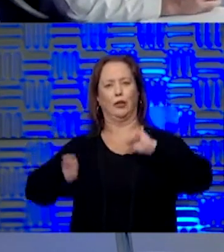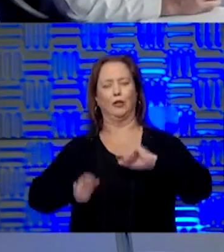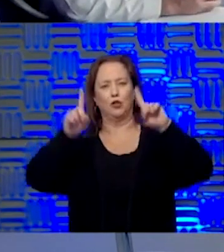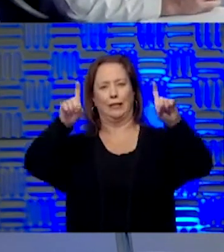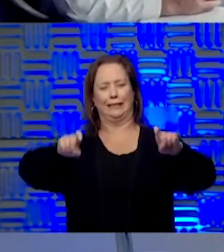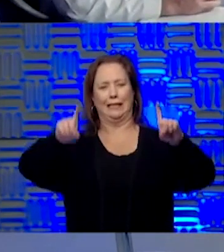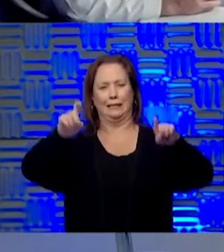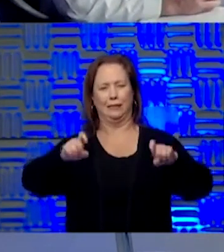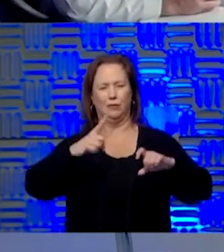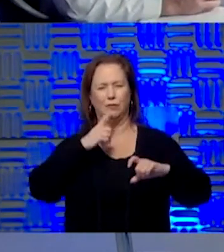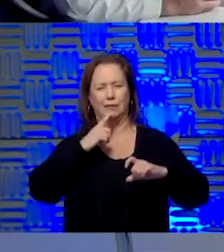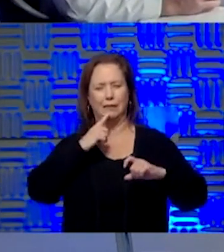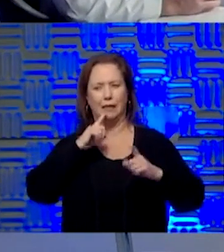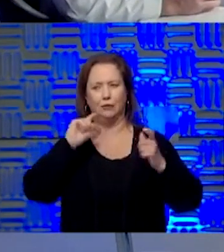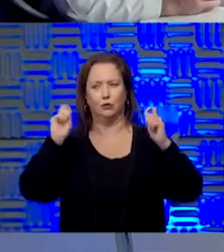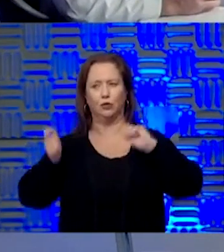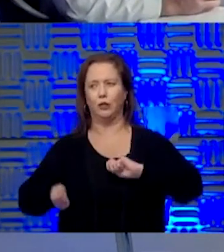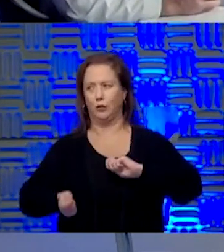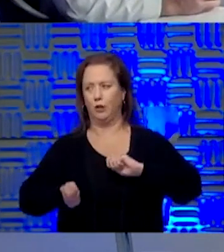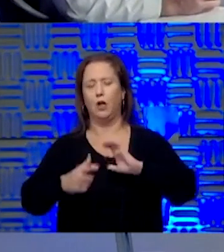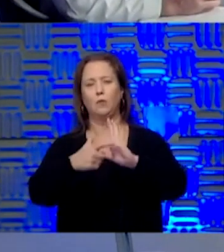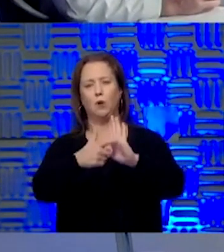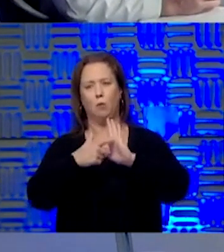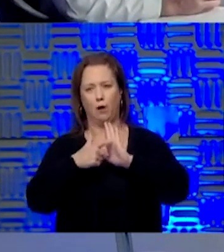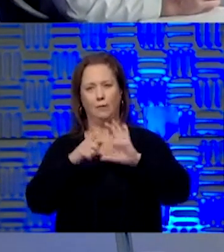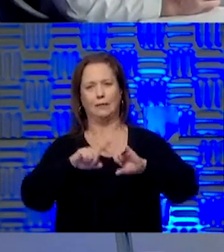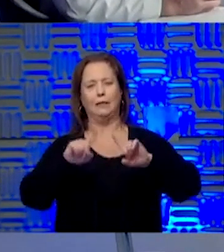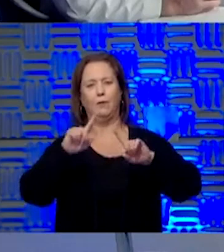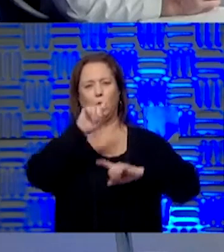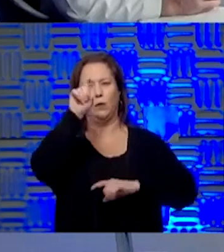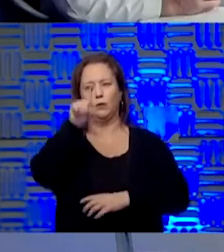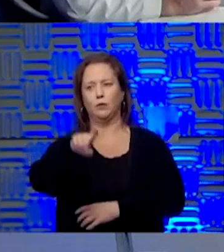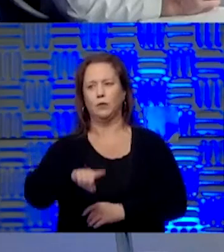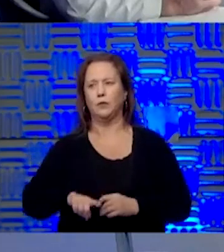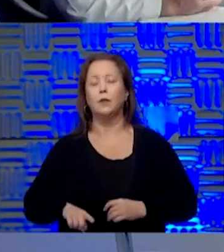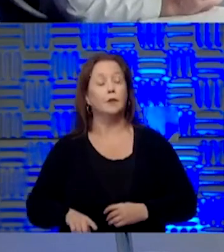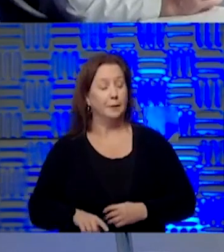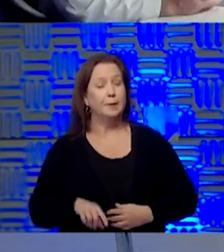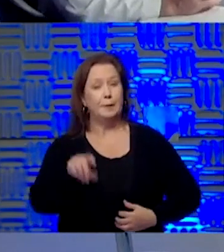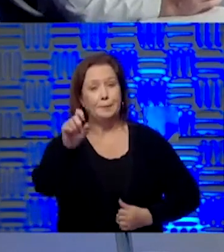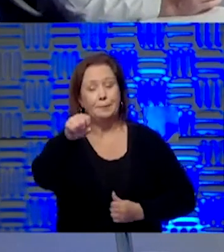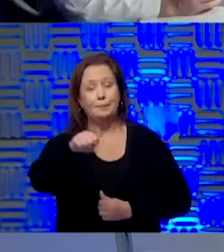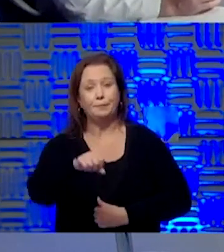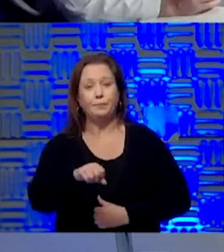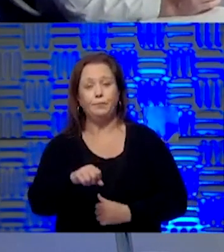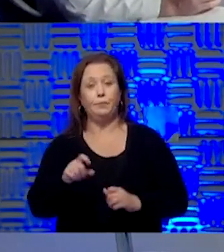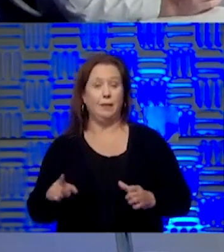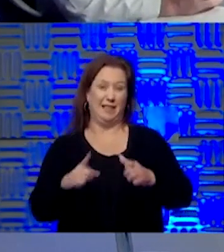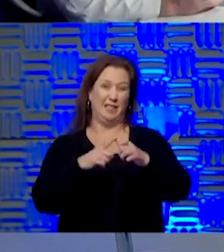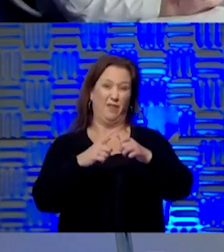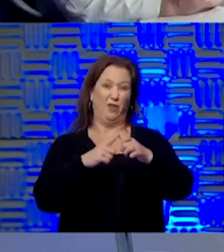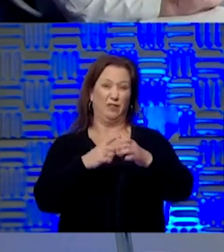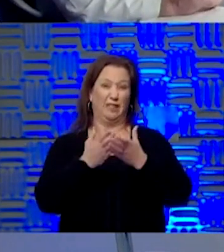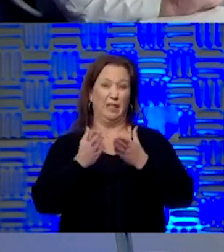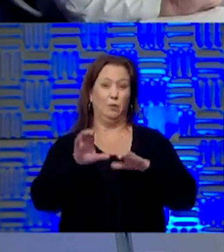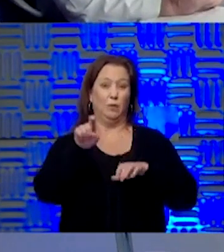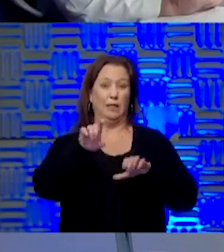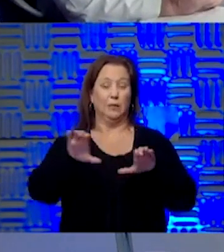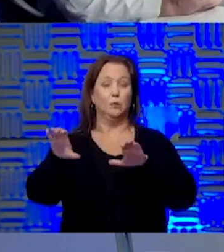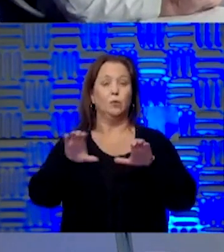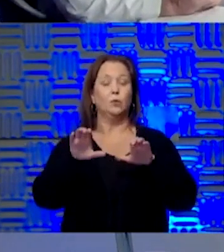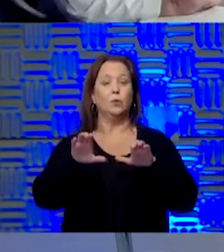testing regimen, requirements, the different questions. Yep. Yeah, well, that's certainly the first step, because we know